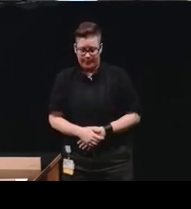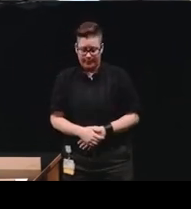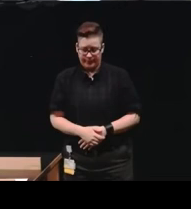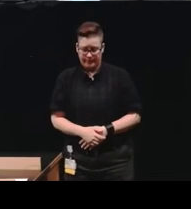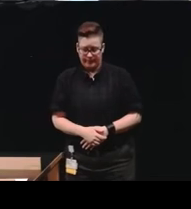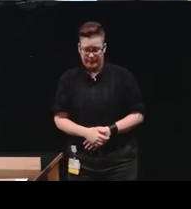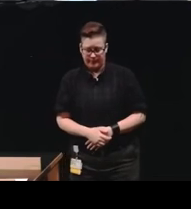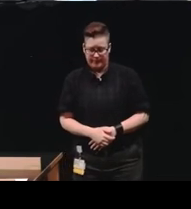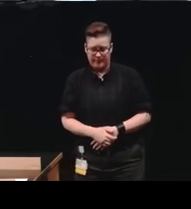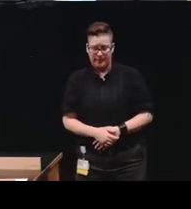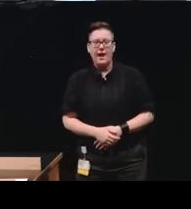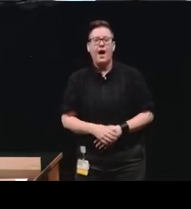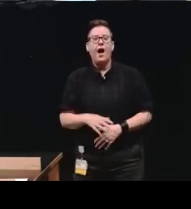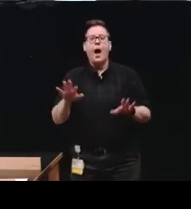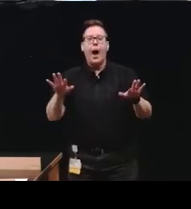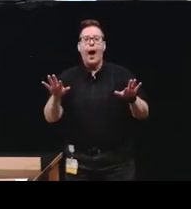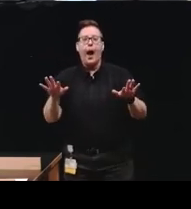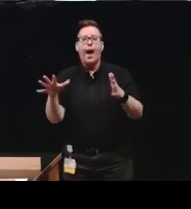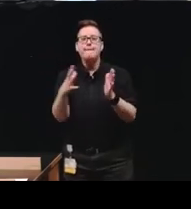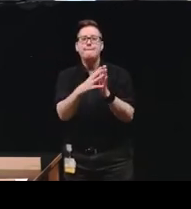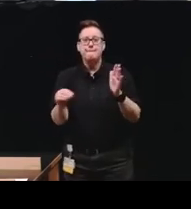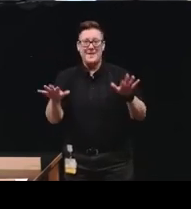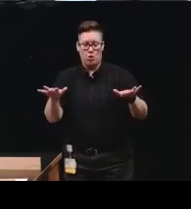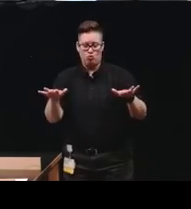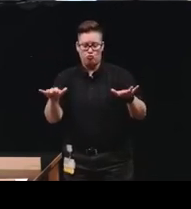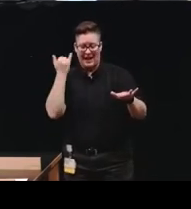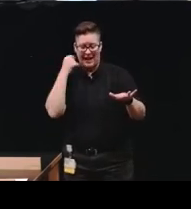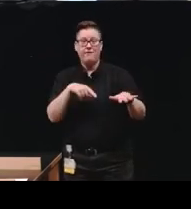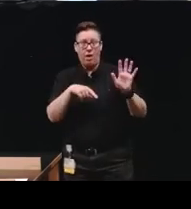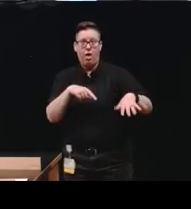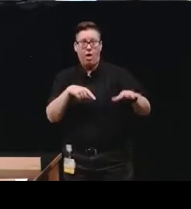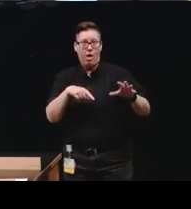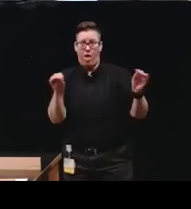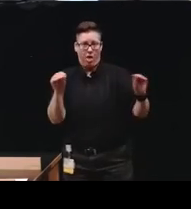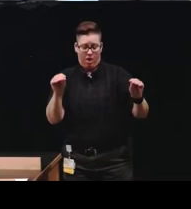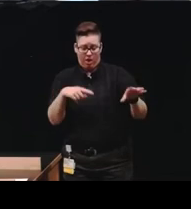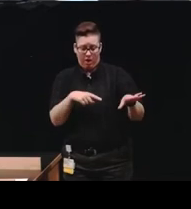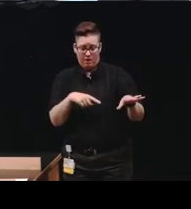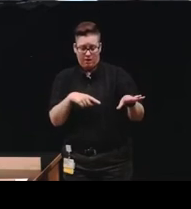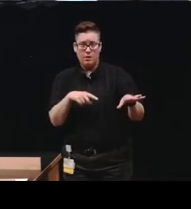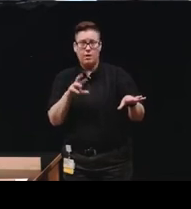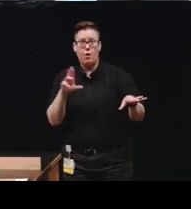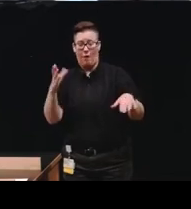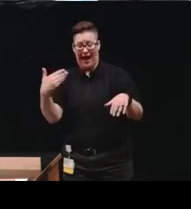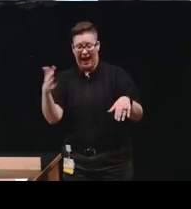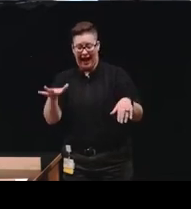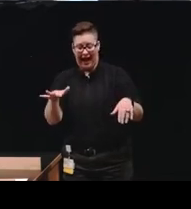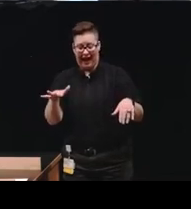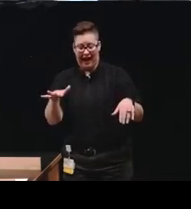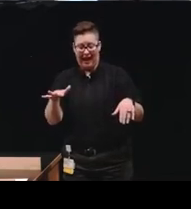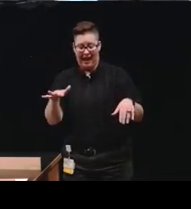With finger mirroring, you're going to notice that when there are ballistic movements performed with the patient's right hand, there's a